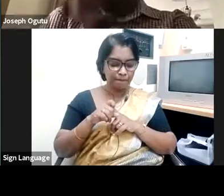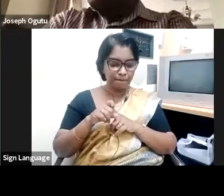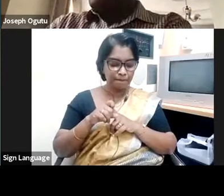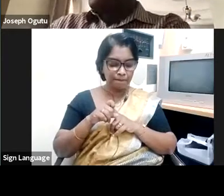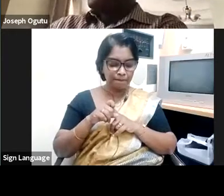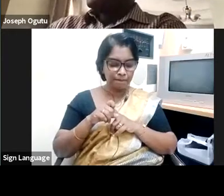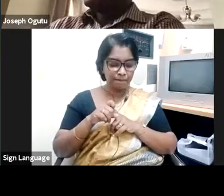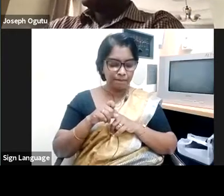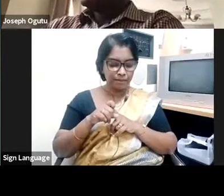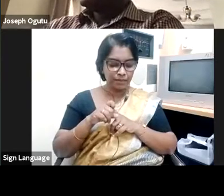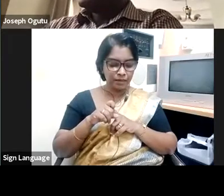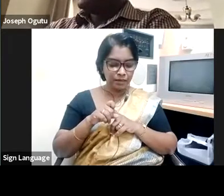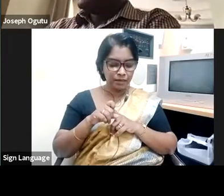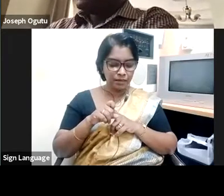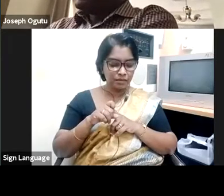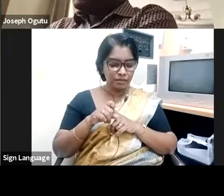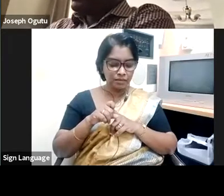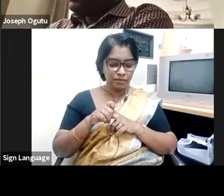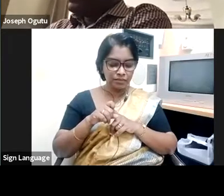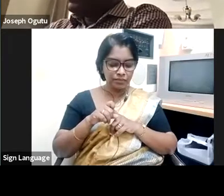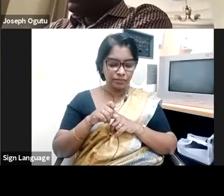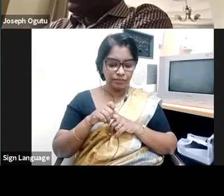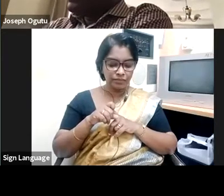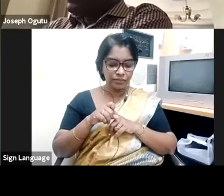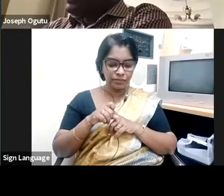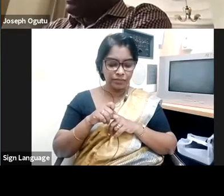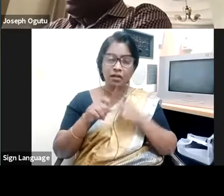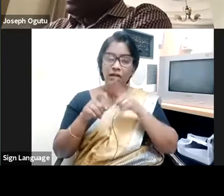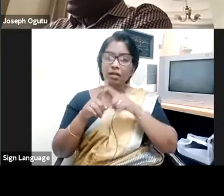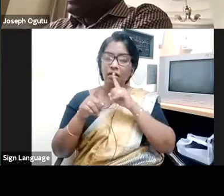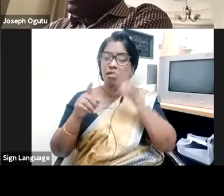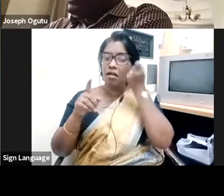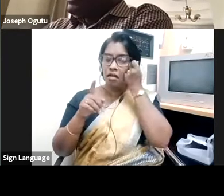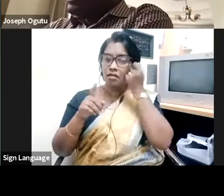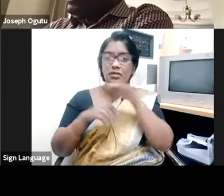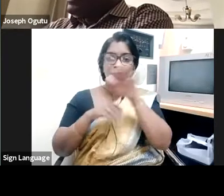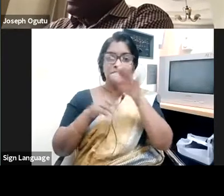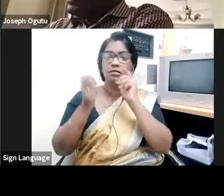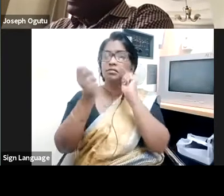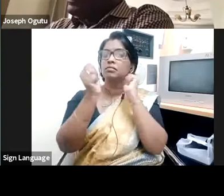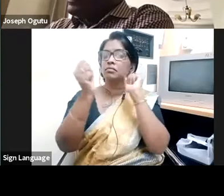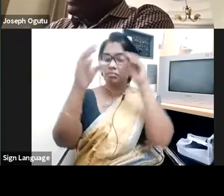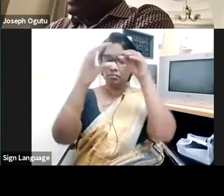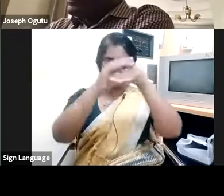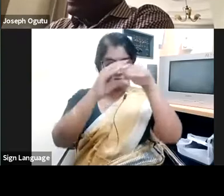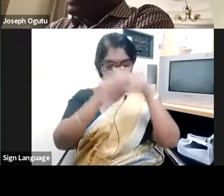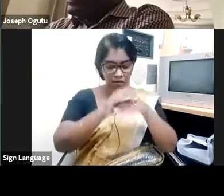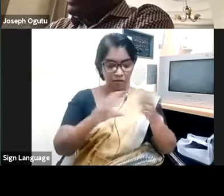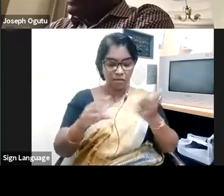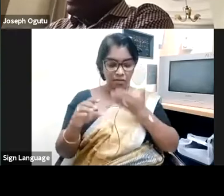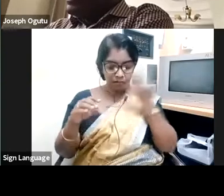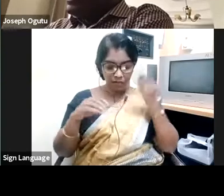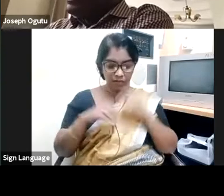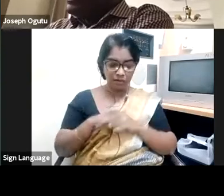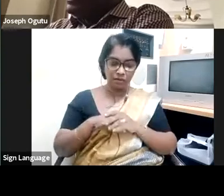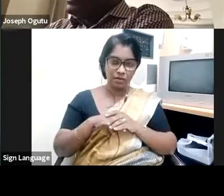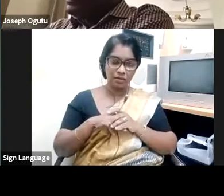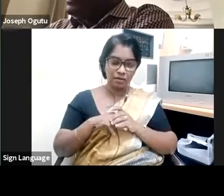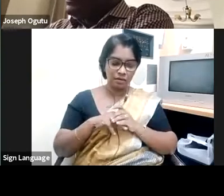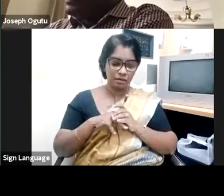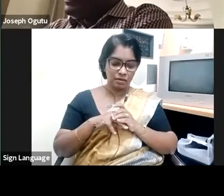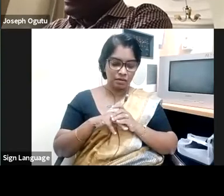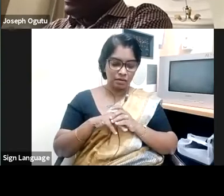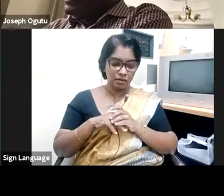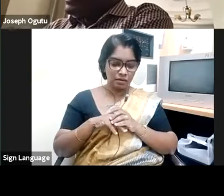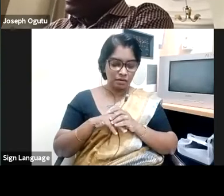it helps you socialize your assumptions, and it helps you socialize, let's say, the first version of your product, as well as it helps you